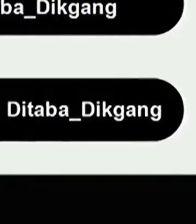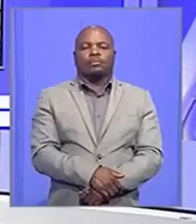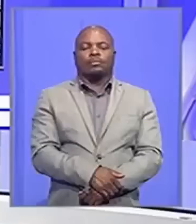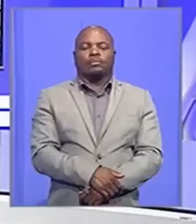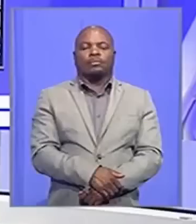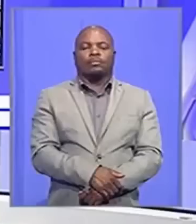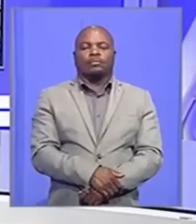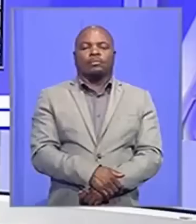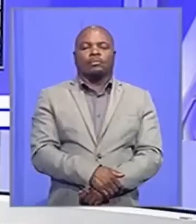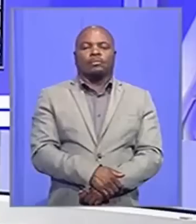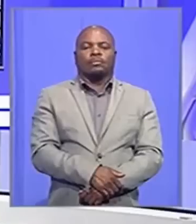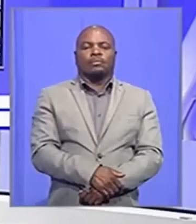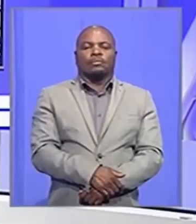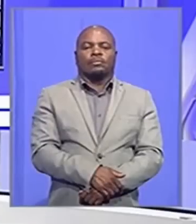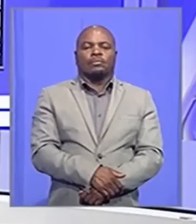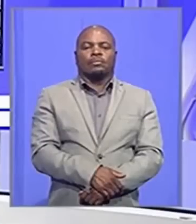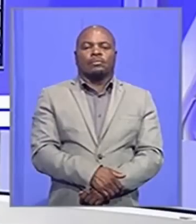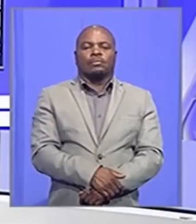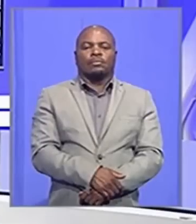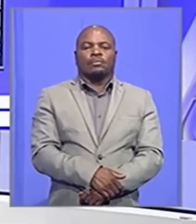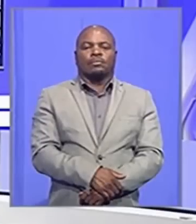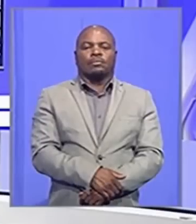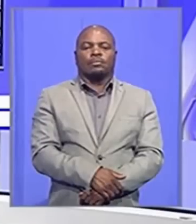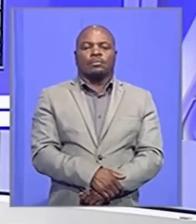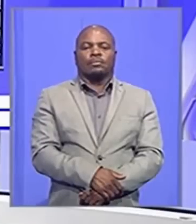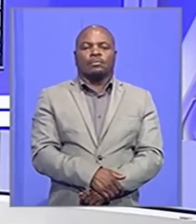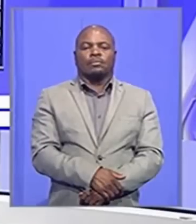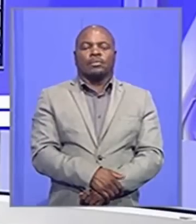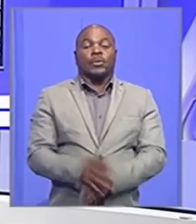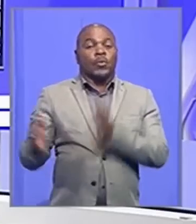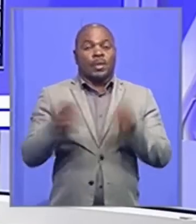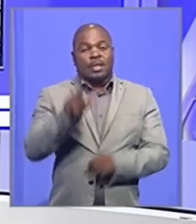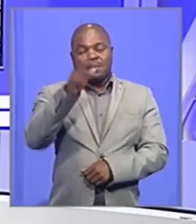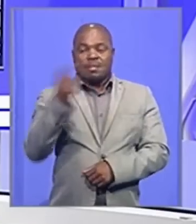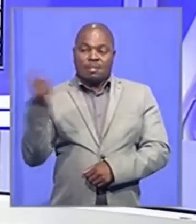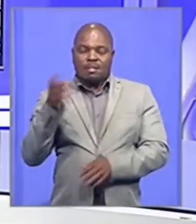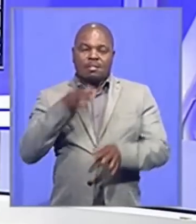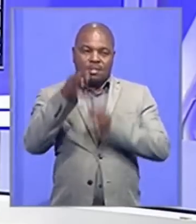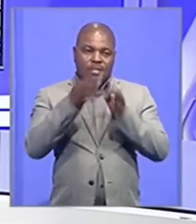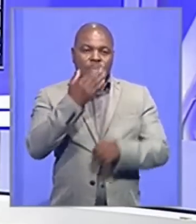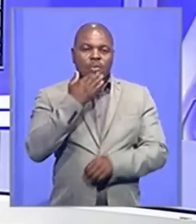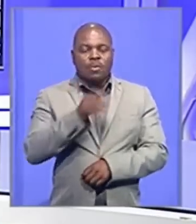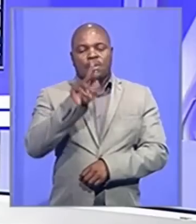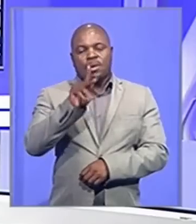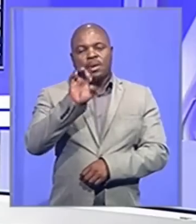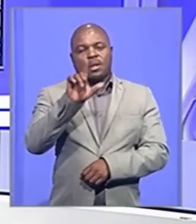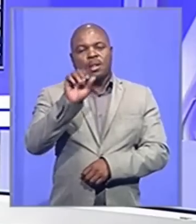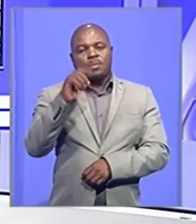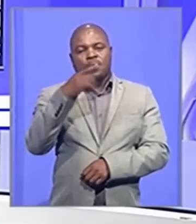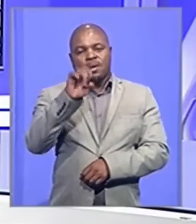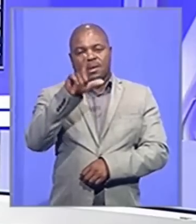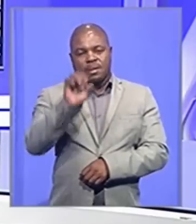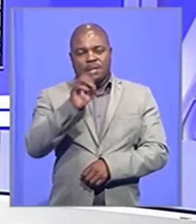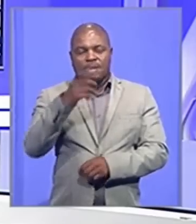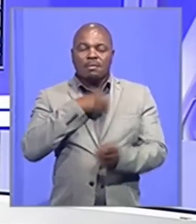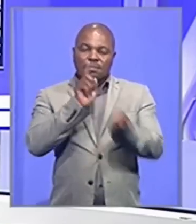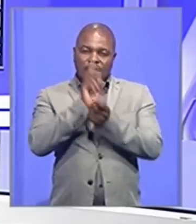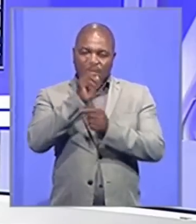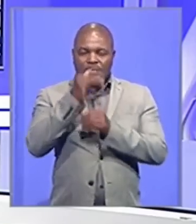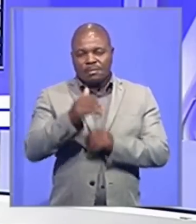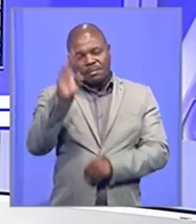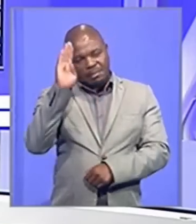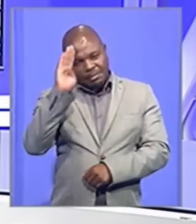kalo tsamaitseboa ano ga jana ke go sia ka ponelopele ya maemo a bosa le ke lebogile kgaje go bitla re kopana gape mo nakong e tlang sala